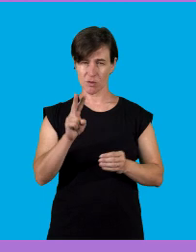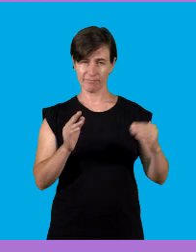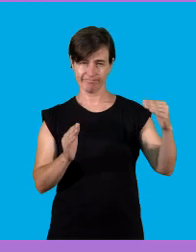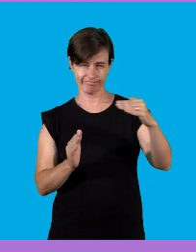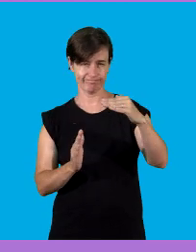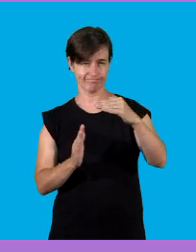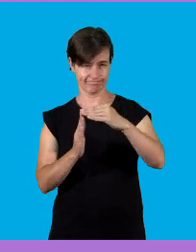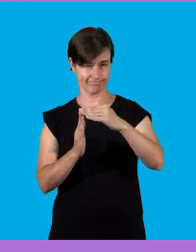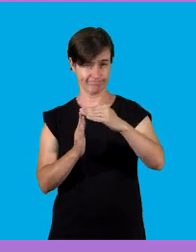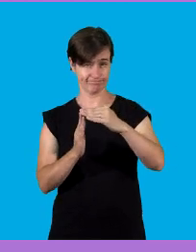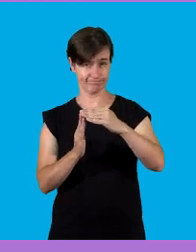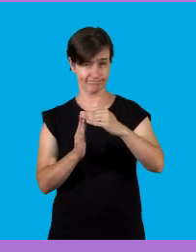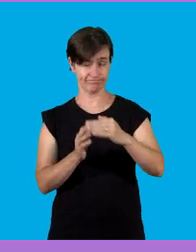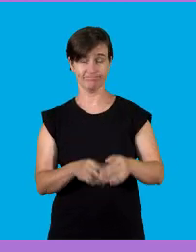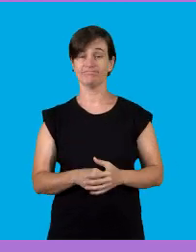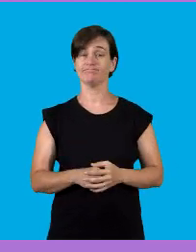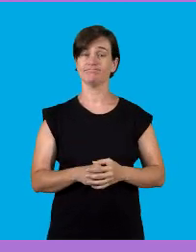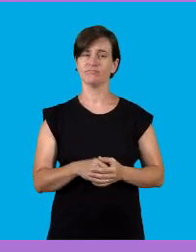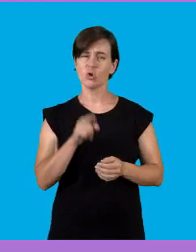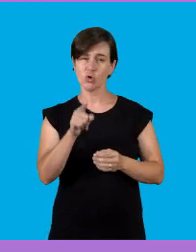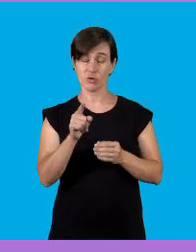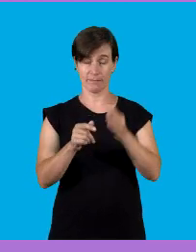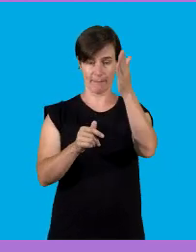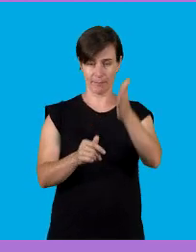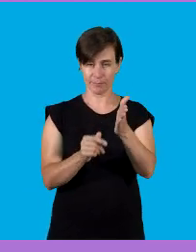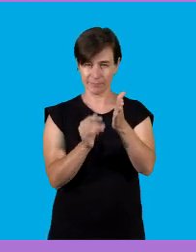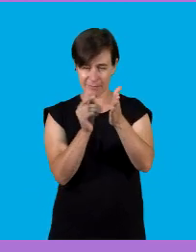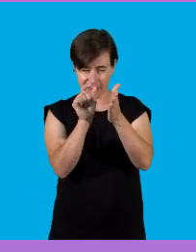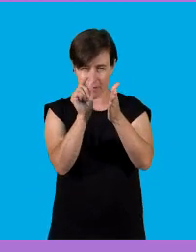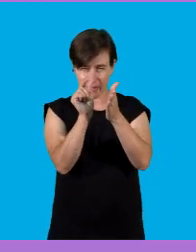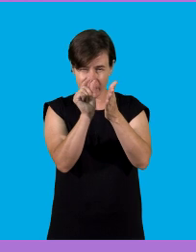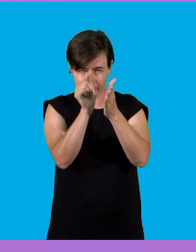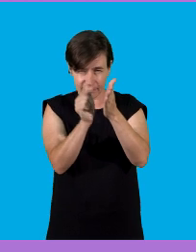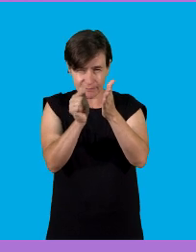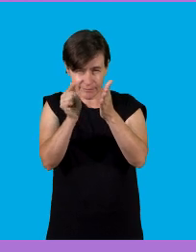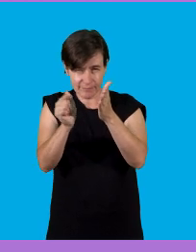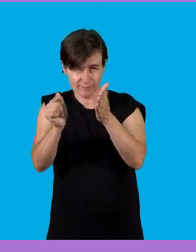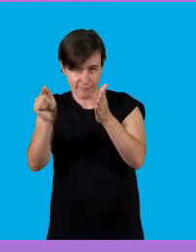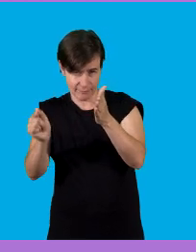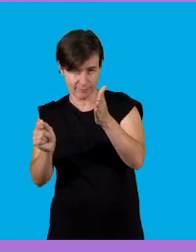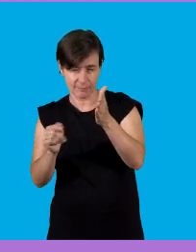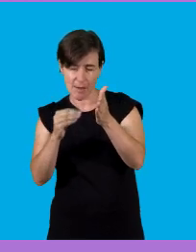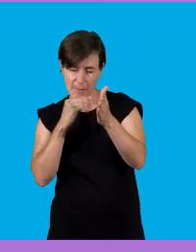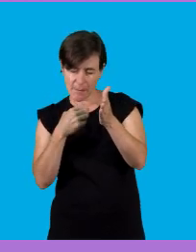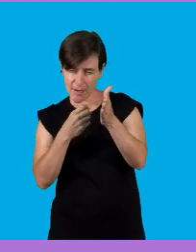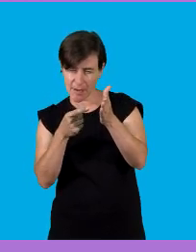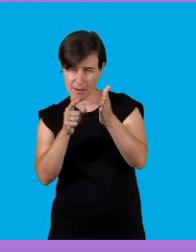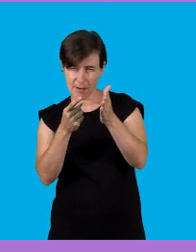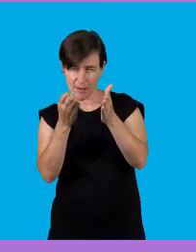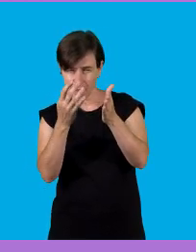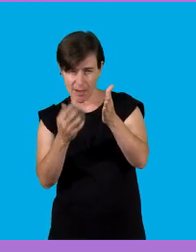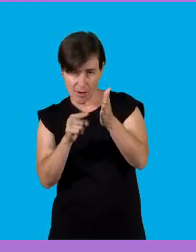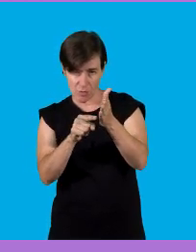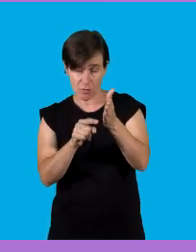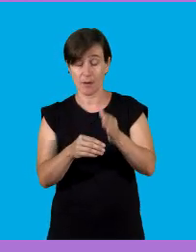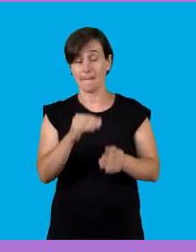intervals, right? So it's 2, 2,2, 2,4, 2,6, 2,8, 3, right? So therefore in this case,